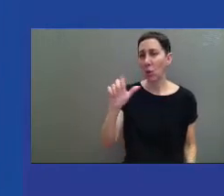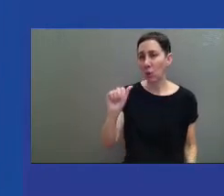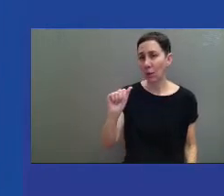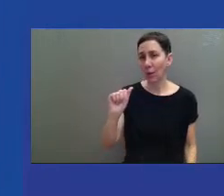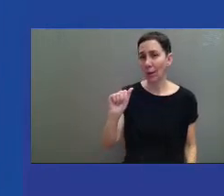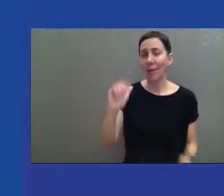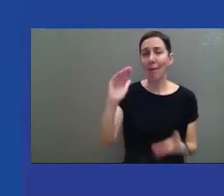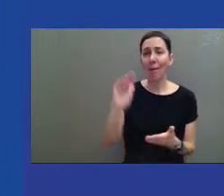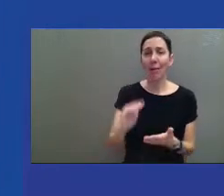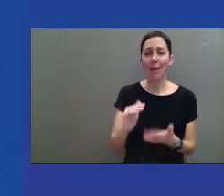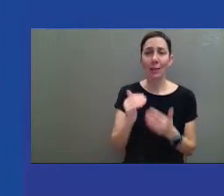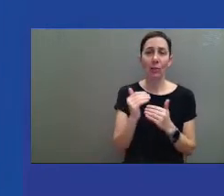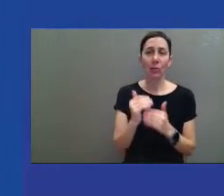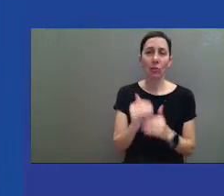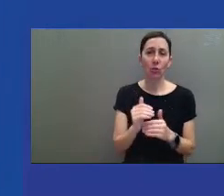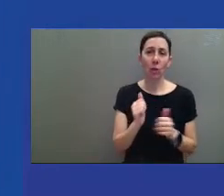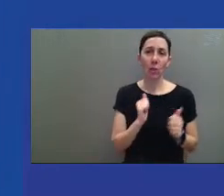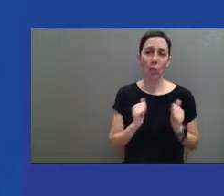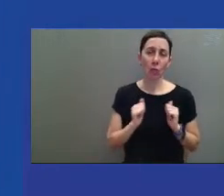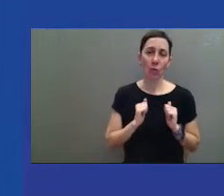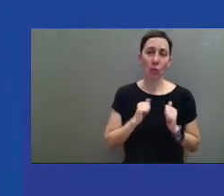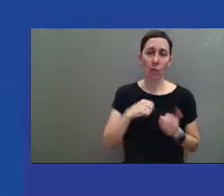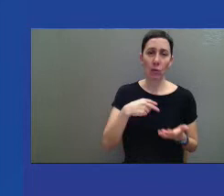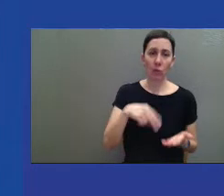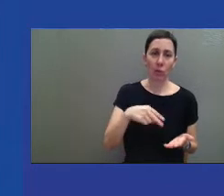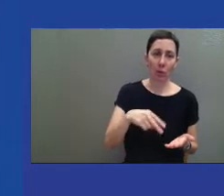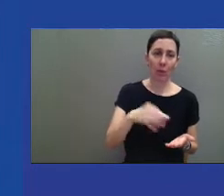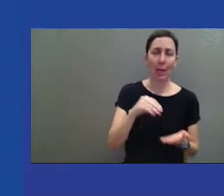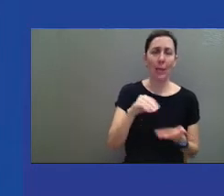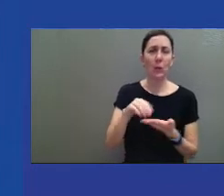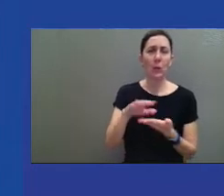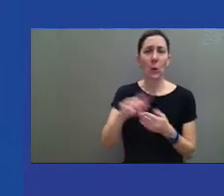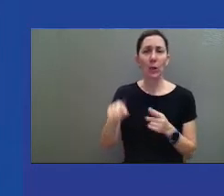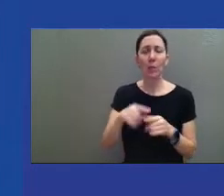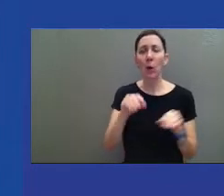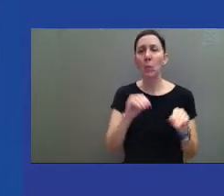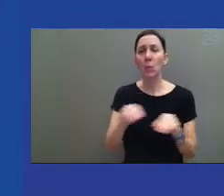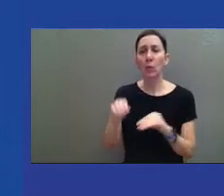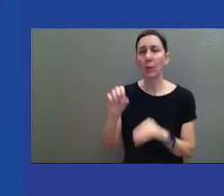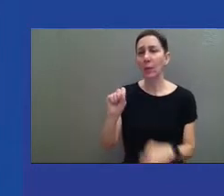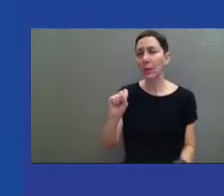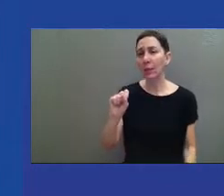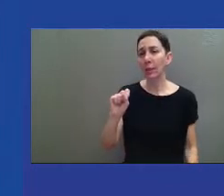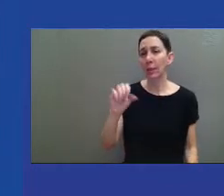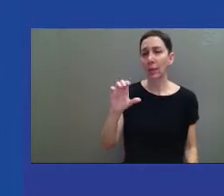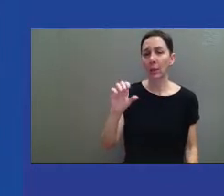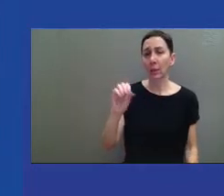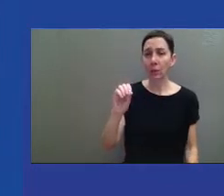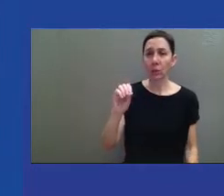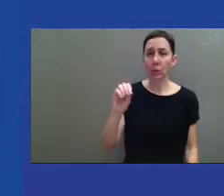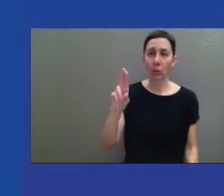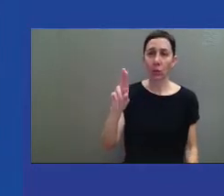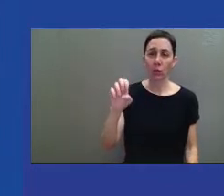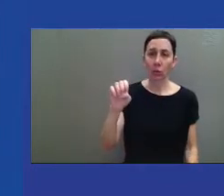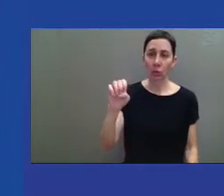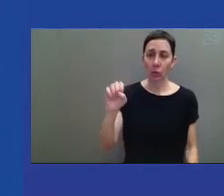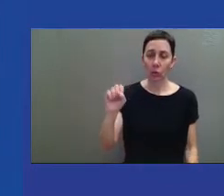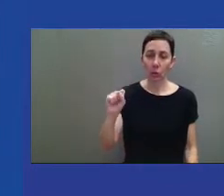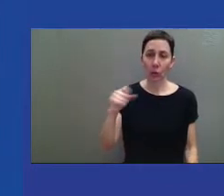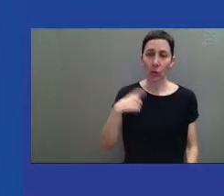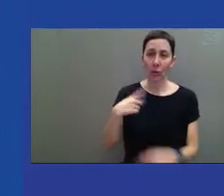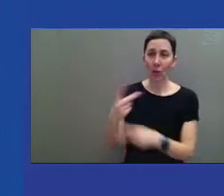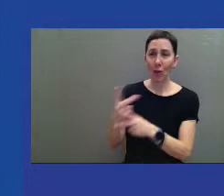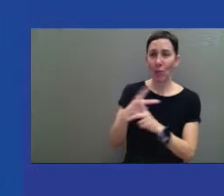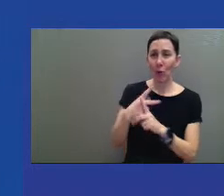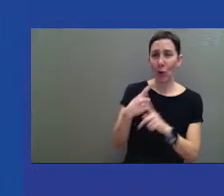constrained performance work. And then also a note on movement scores and the different types of movement scores that I took from the Judson time